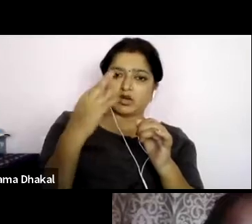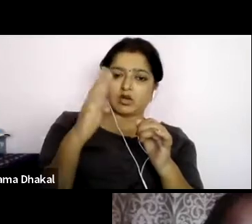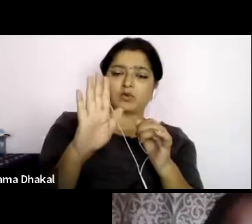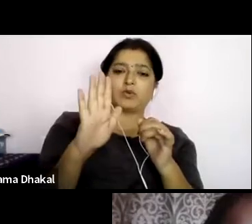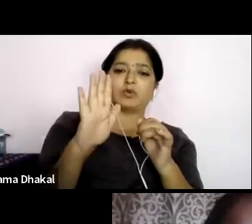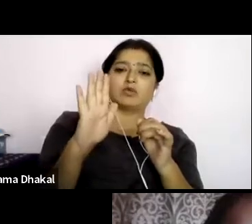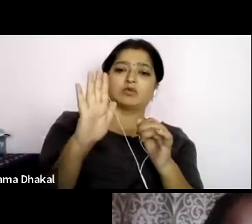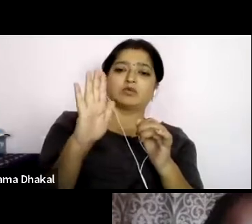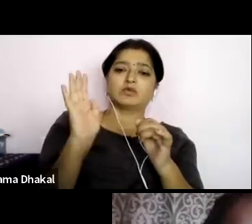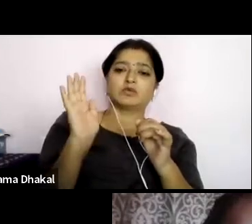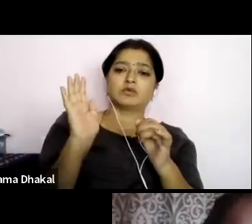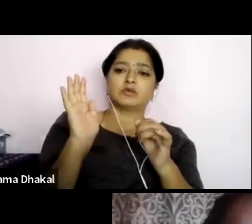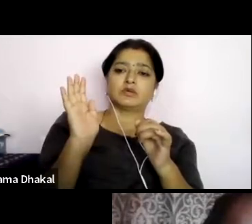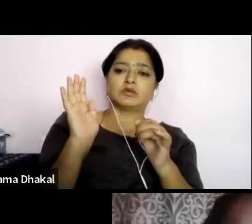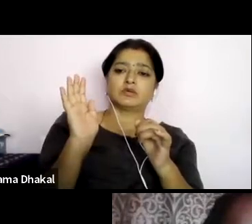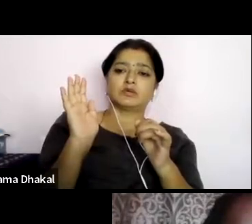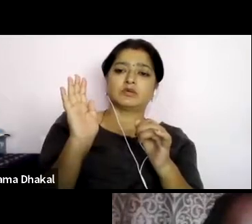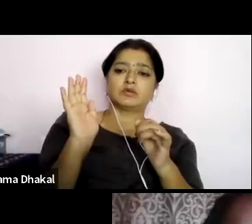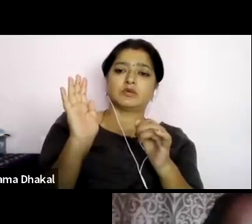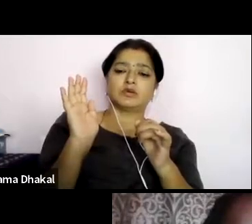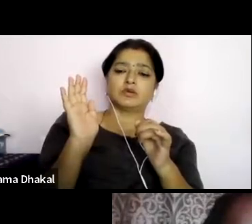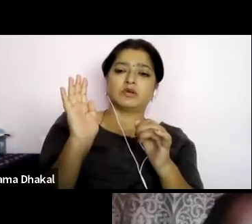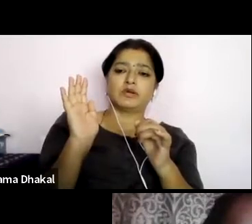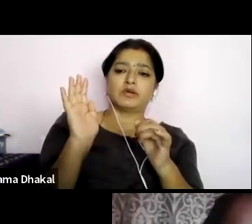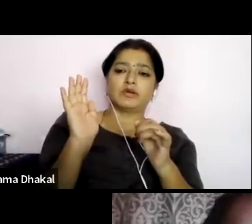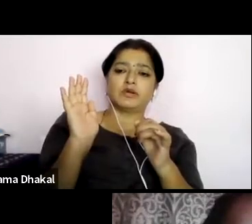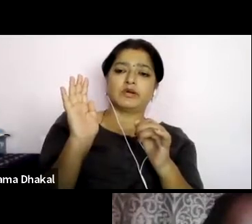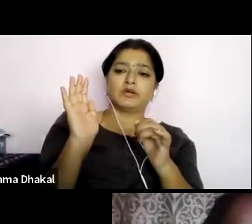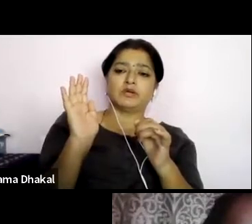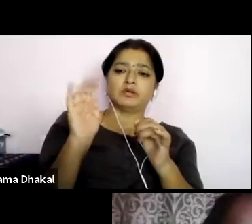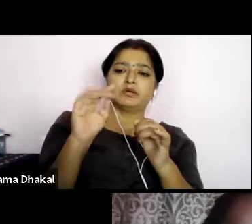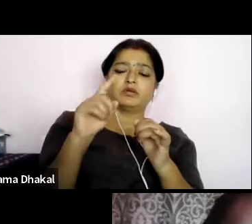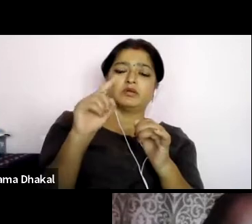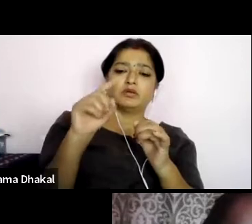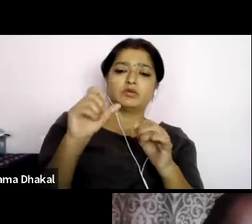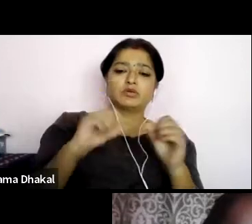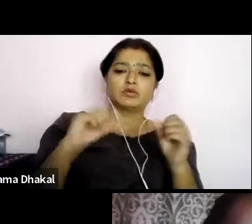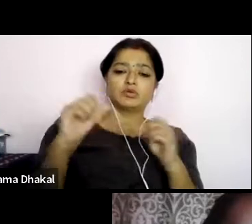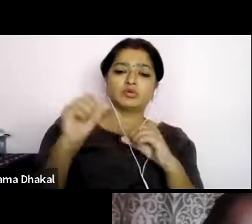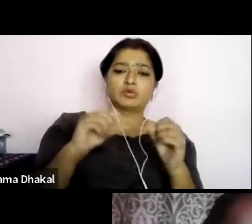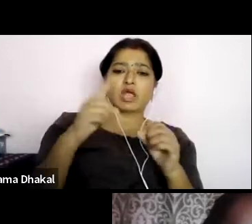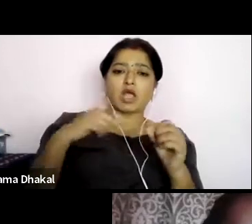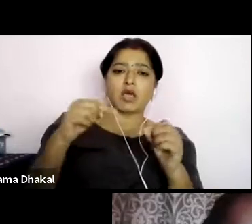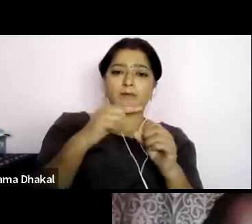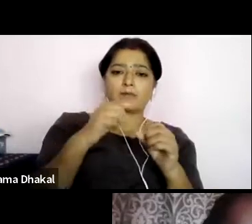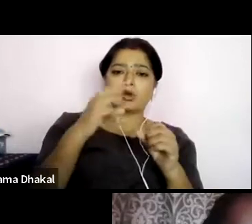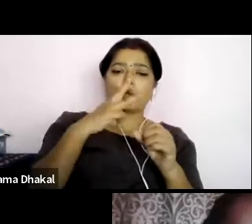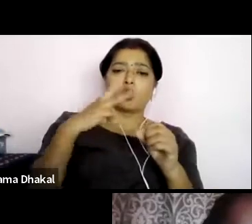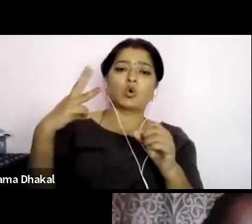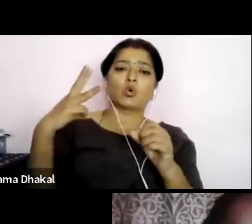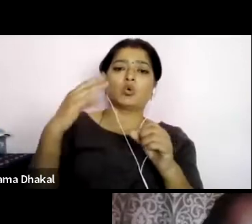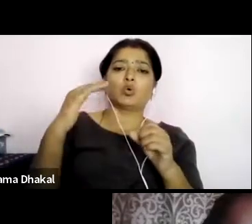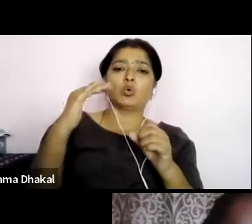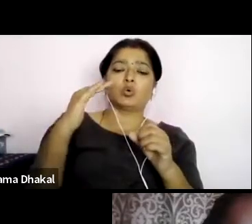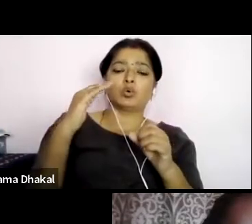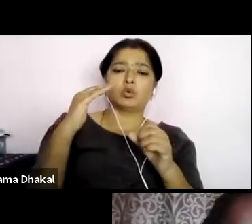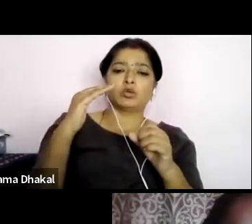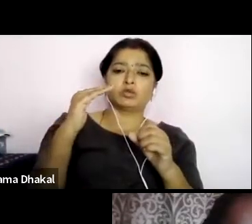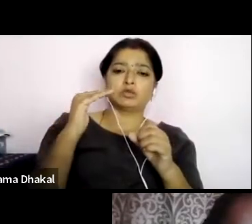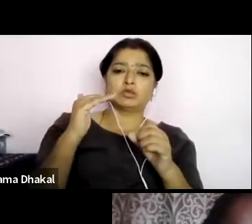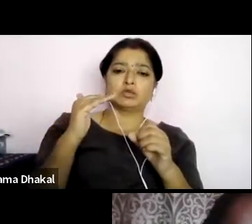obstacles. And is the resilience approach enough? So that was where my question was coming from. Thank